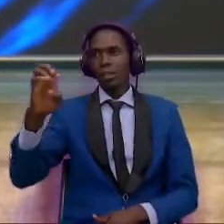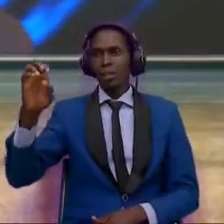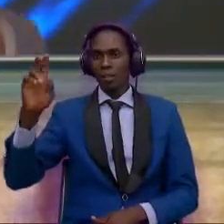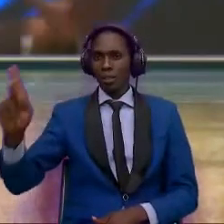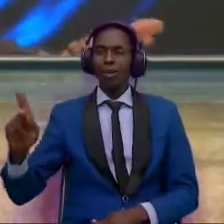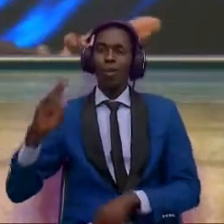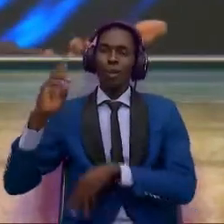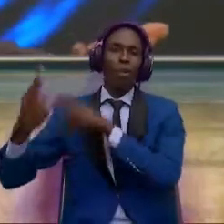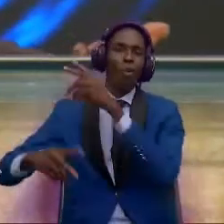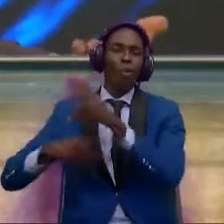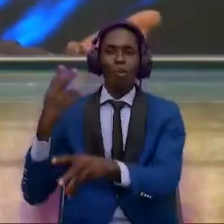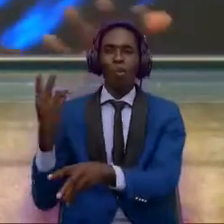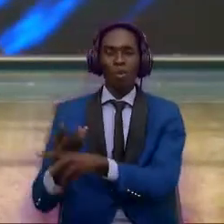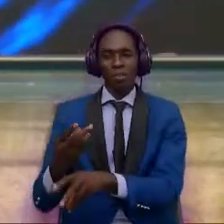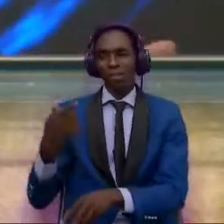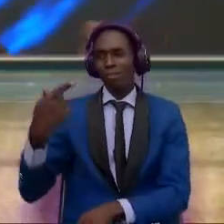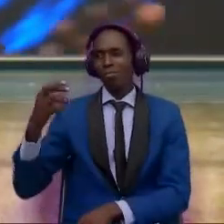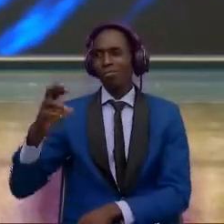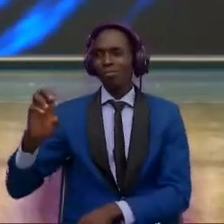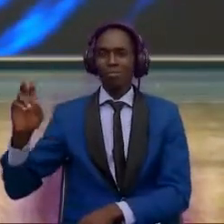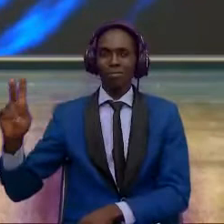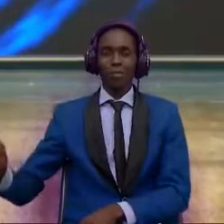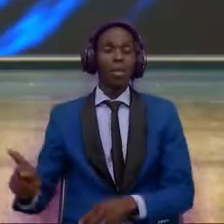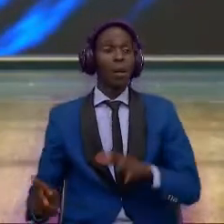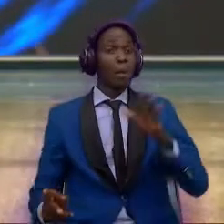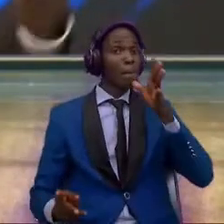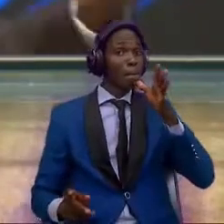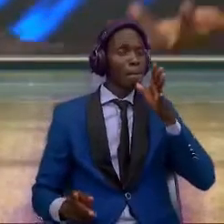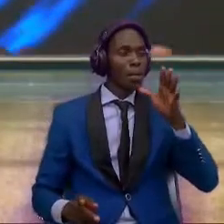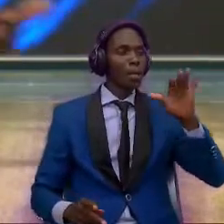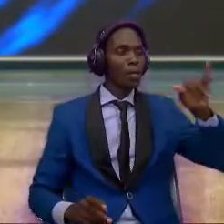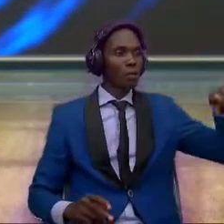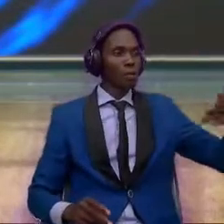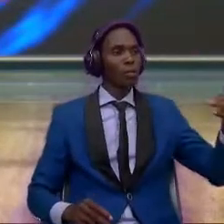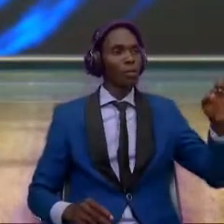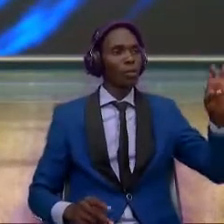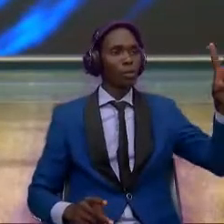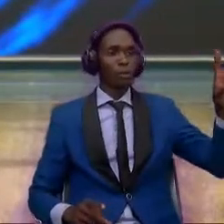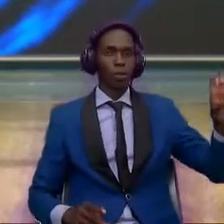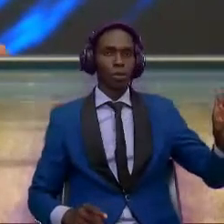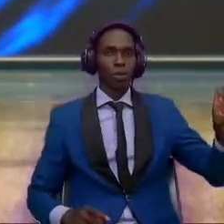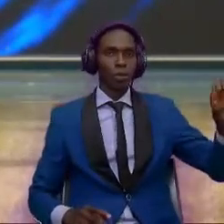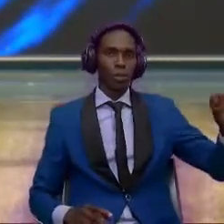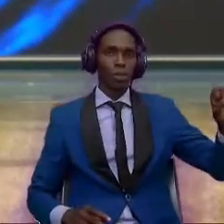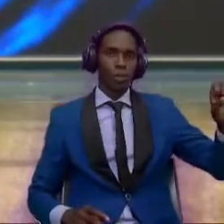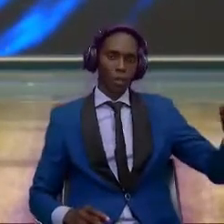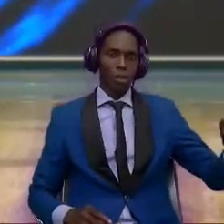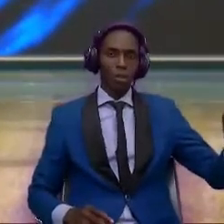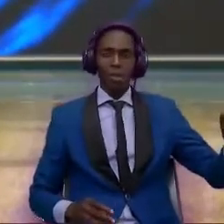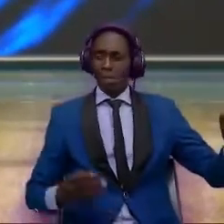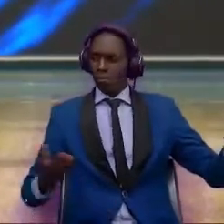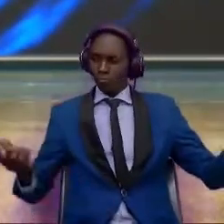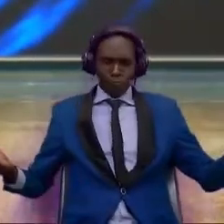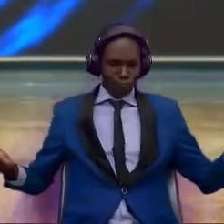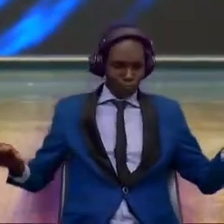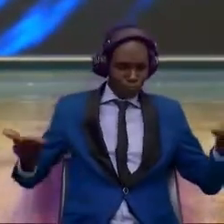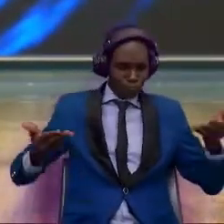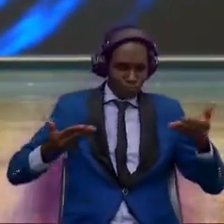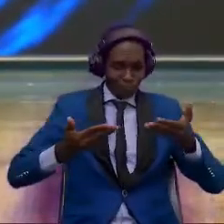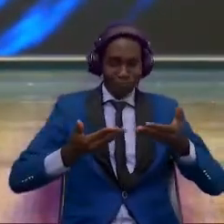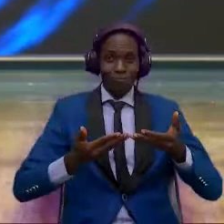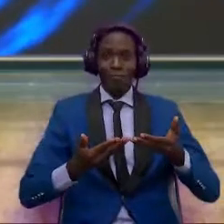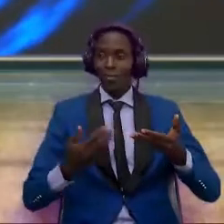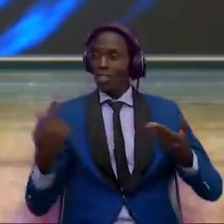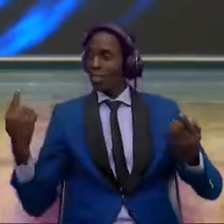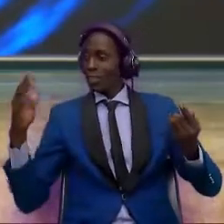man, a Jewish Jew, the woman. And then out of that marriage, Timothy